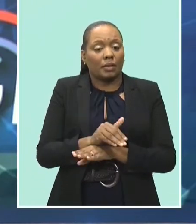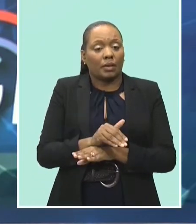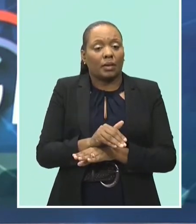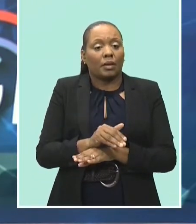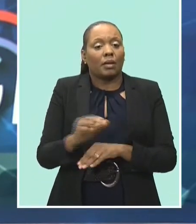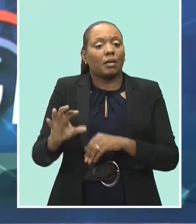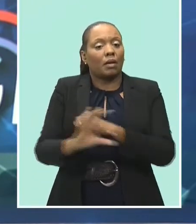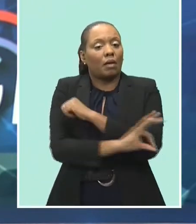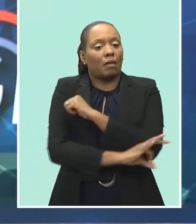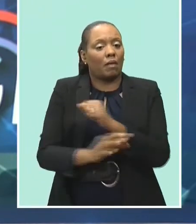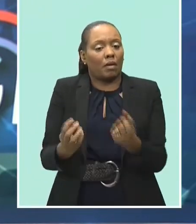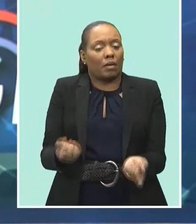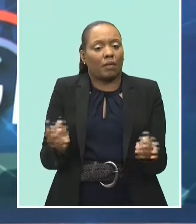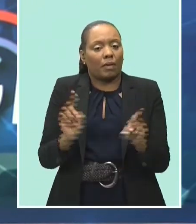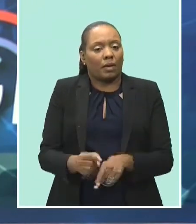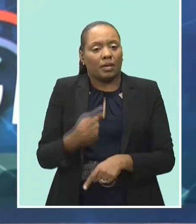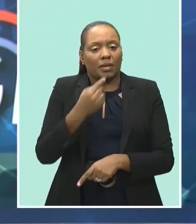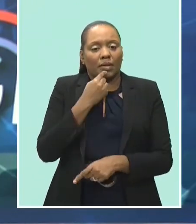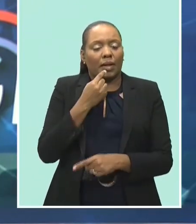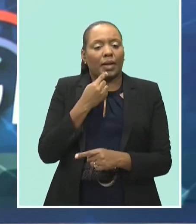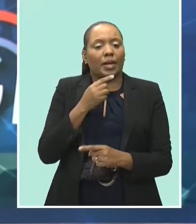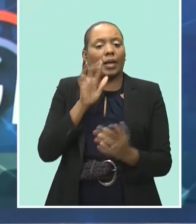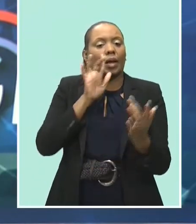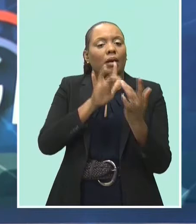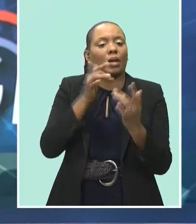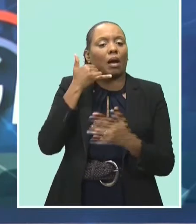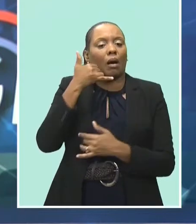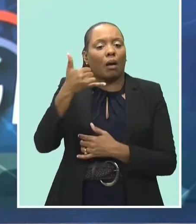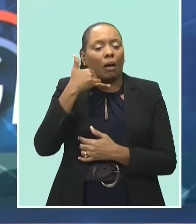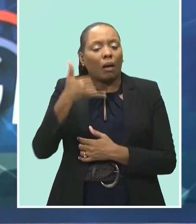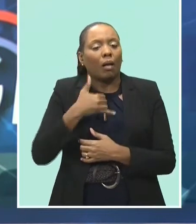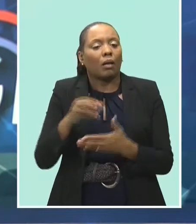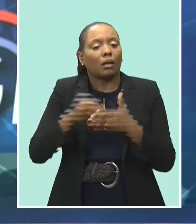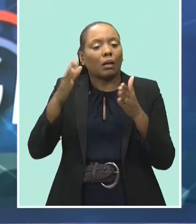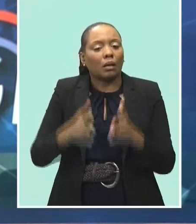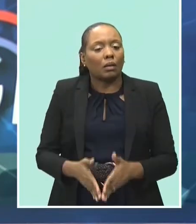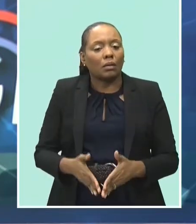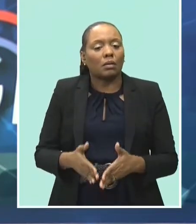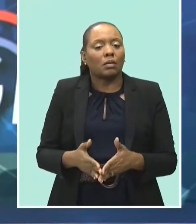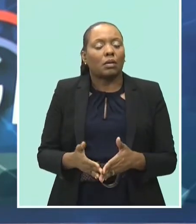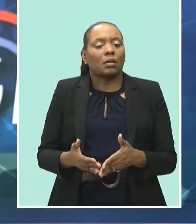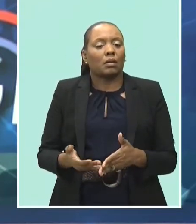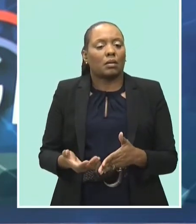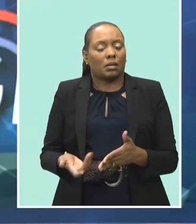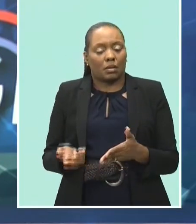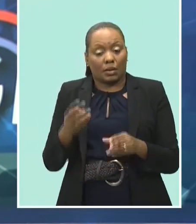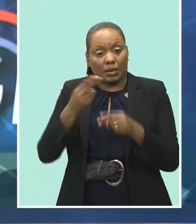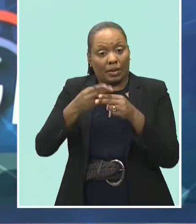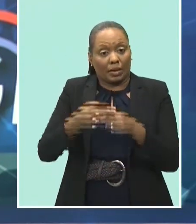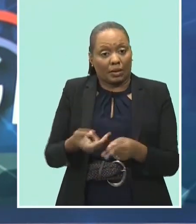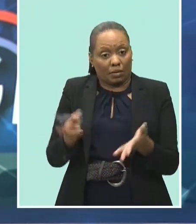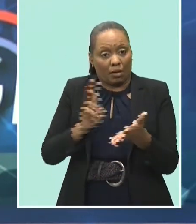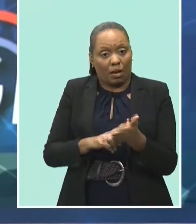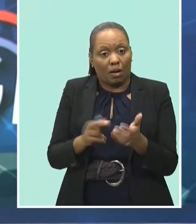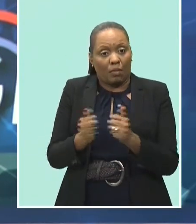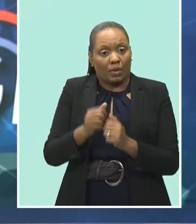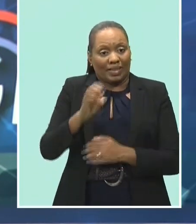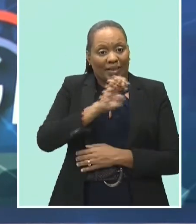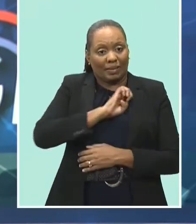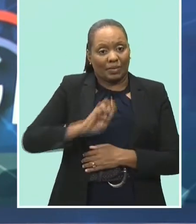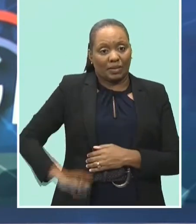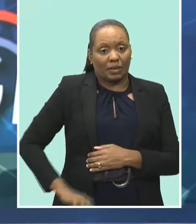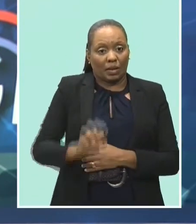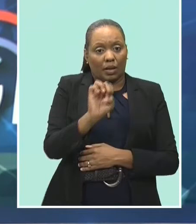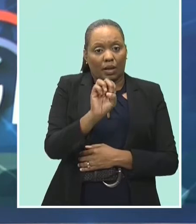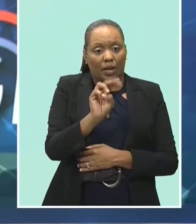this evening, the Ministry of Foreign Affairs says it has been in contact with those students who are registered with the Barbados Embassy in Beijing.